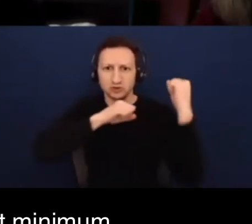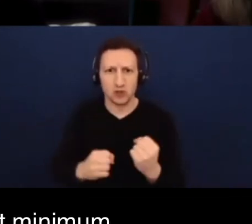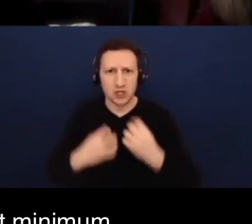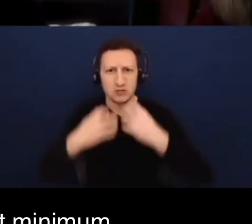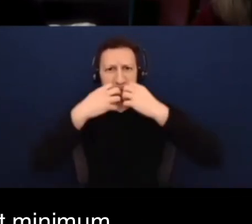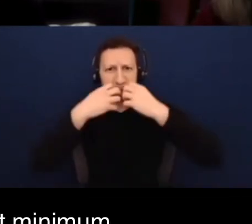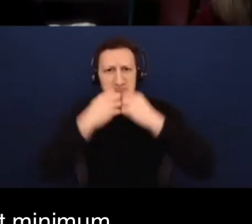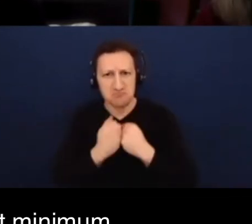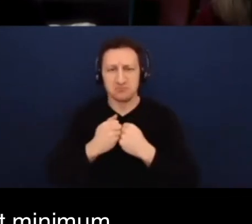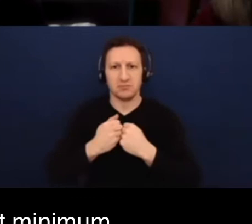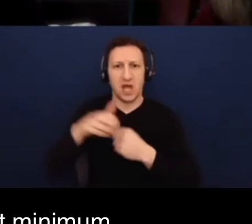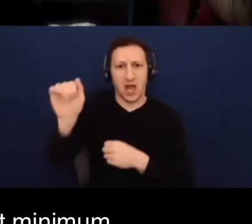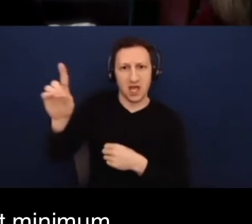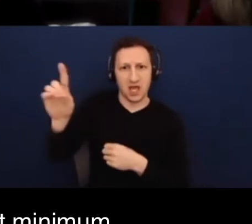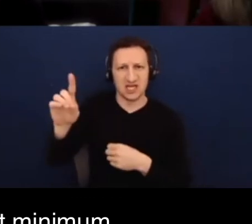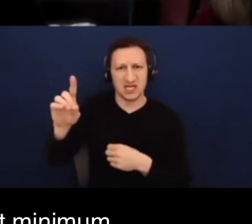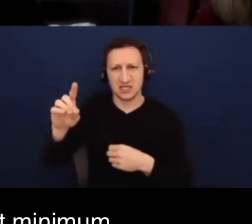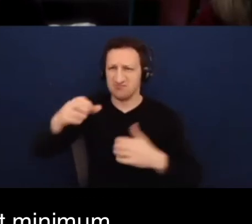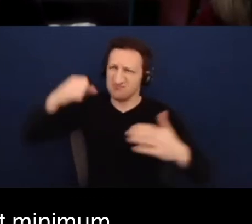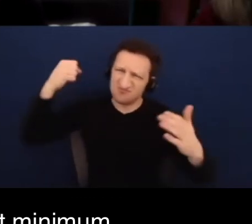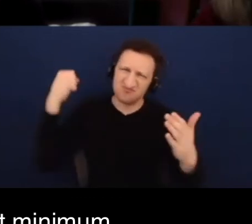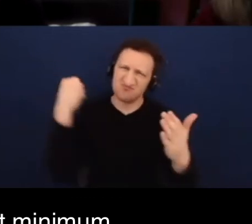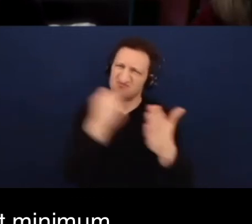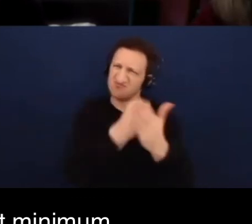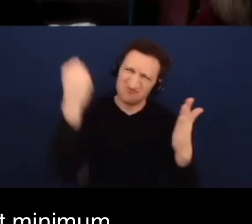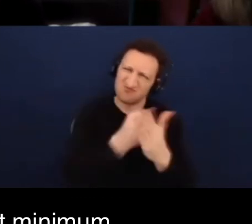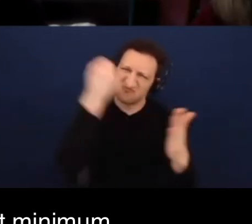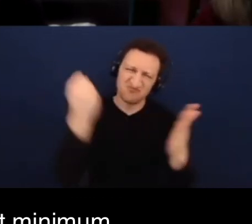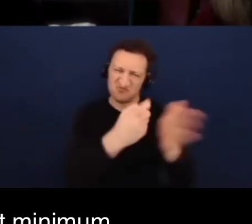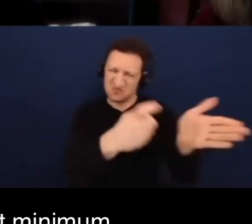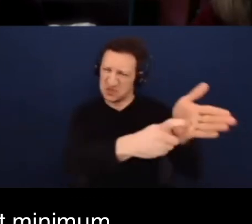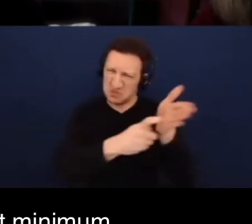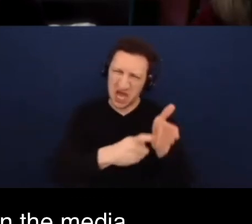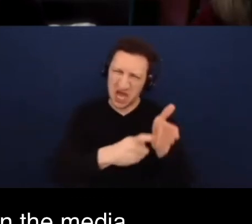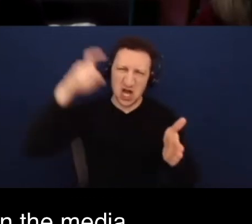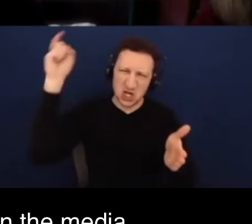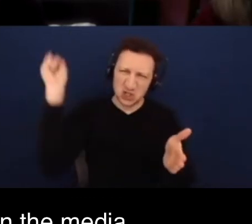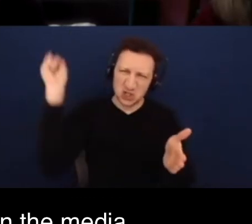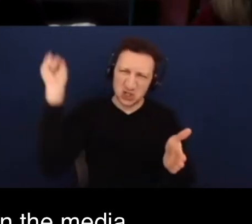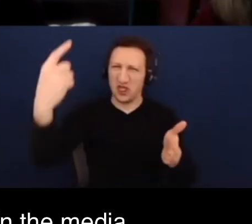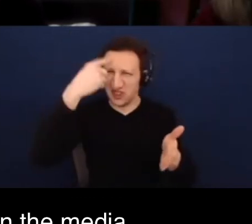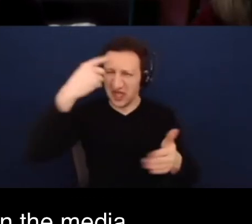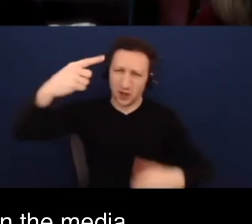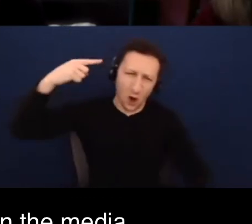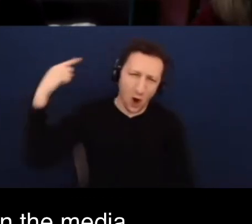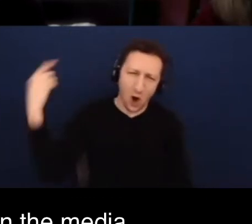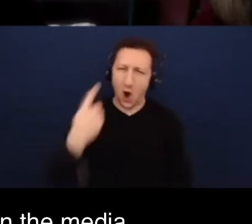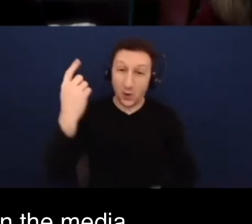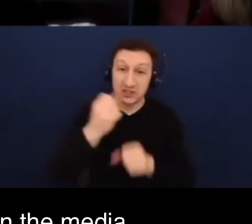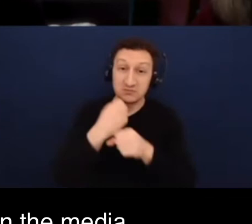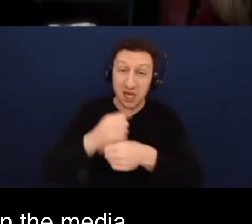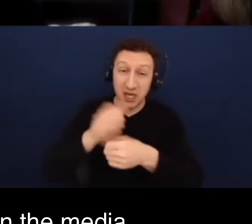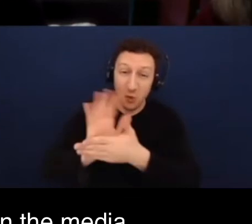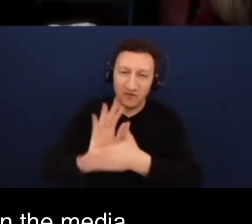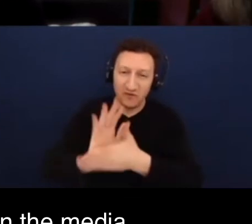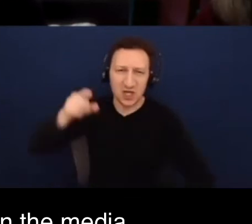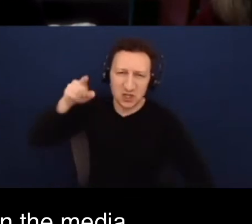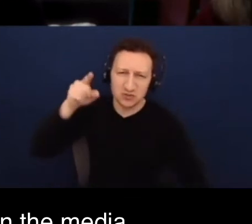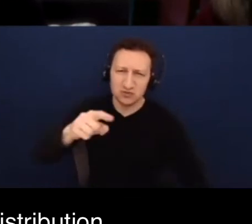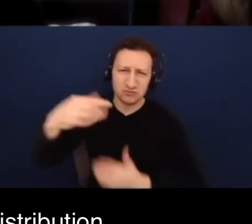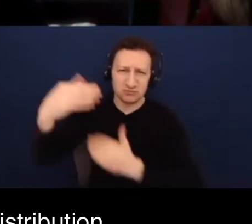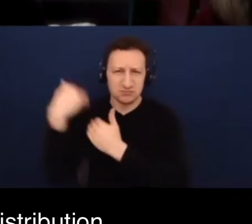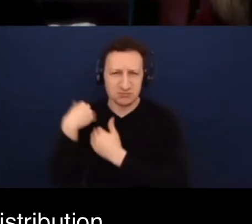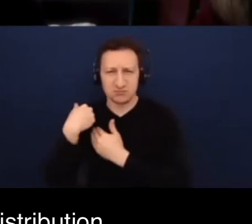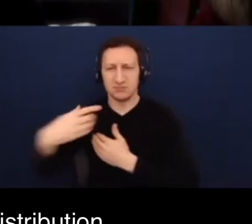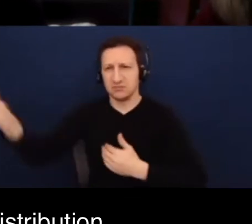I personally, at minimum, I personally feel that everyone in the media industry, no matter who you are,